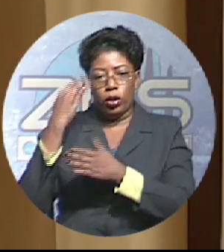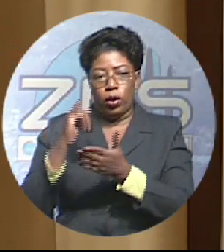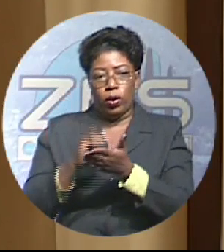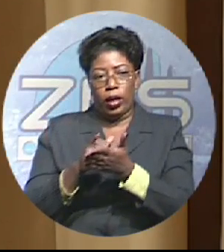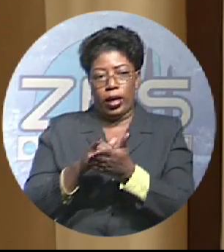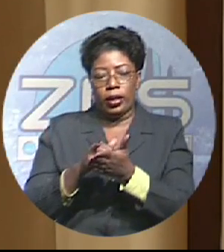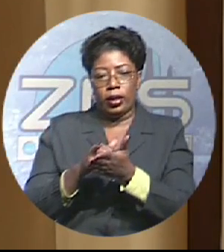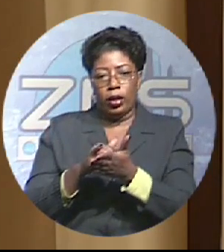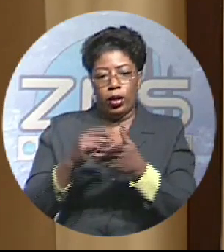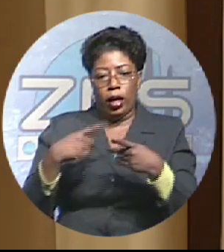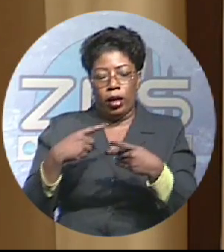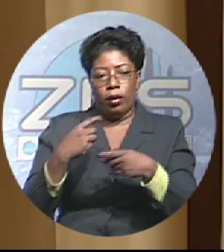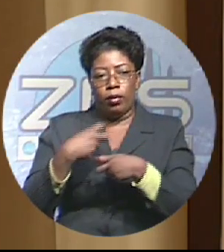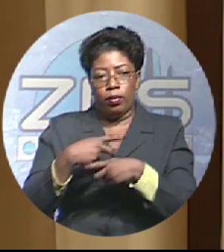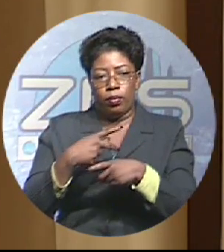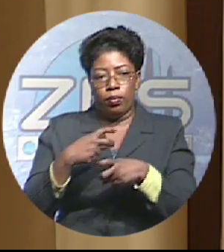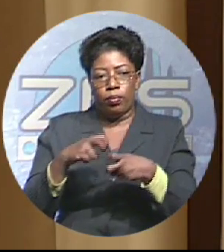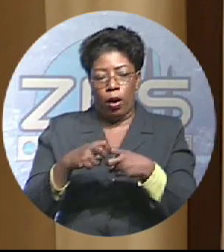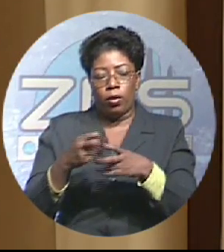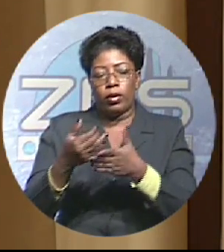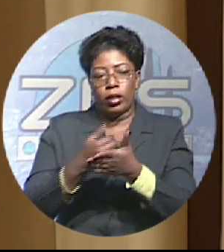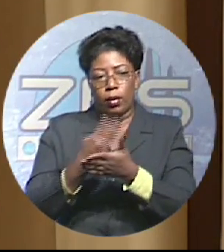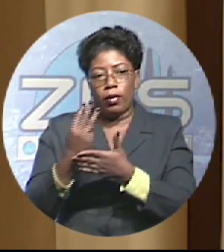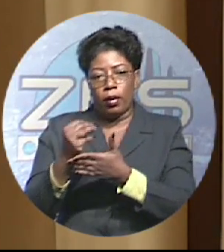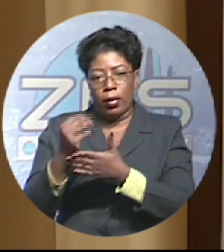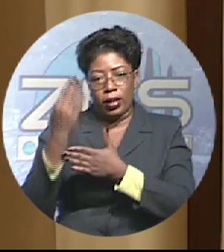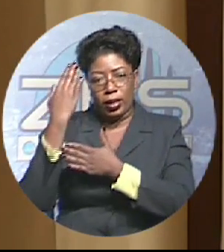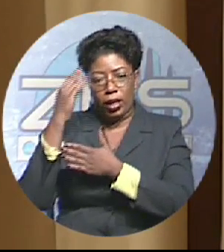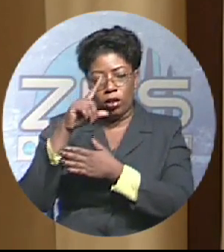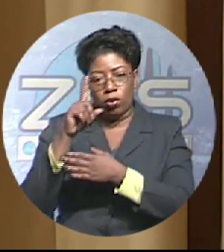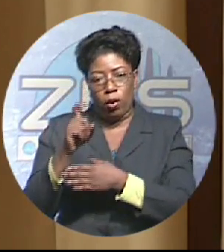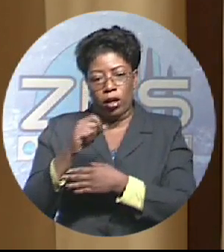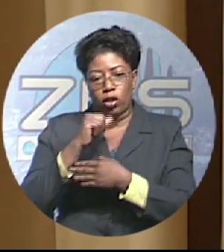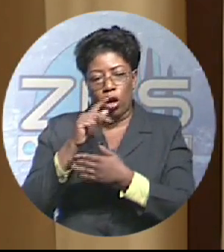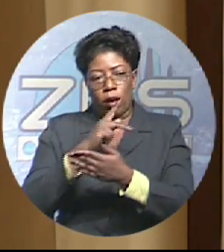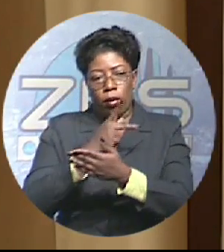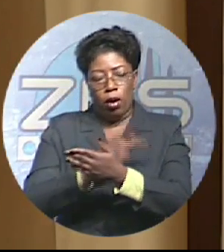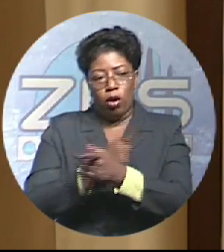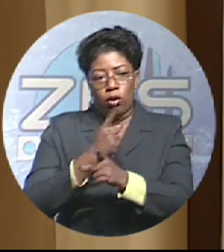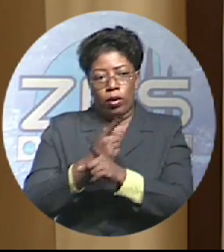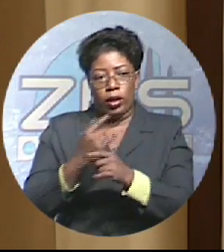problems for some of them. And so this is why I think it is not so palatable right now.